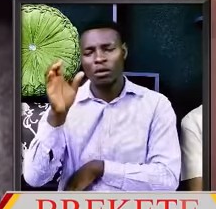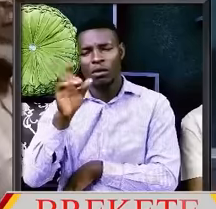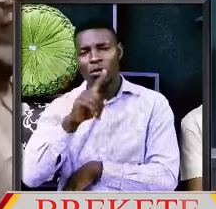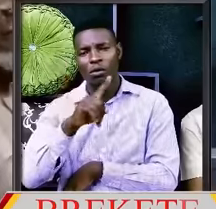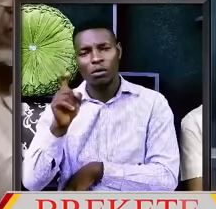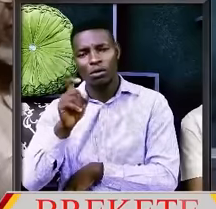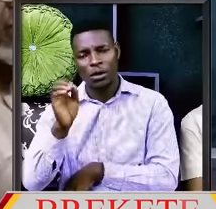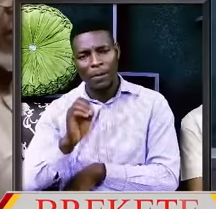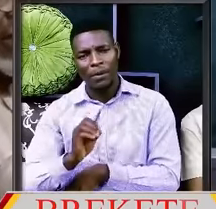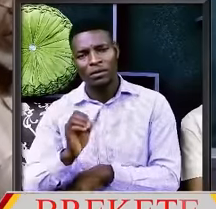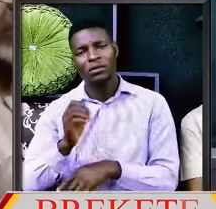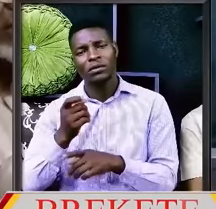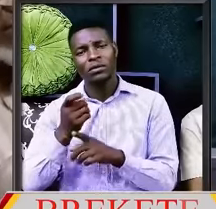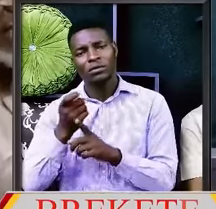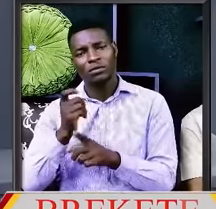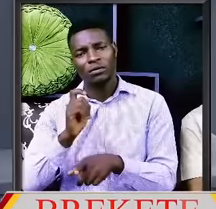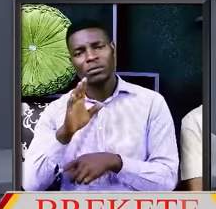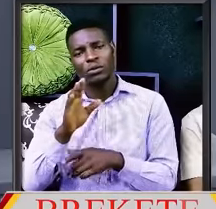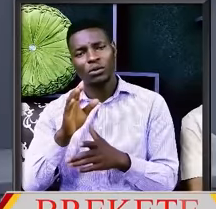where will not be your place.